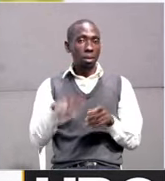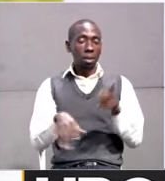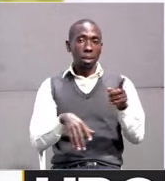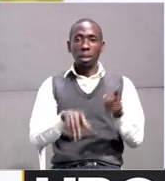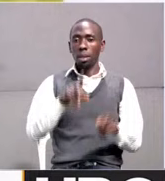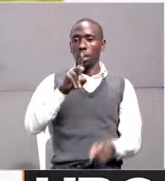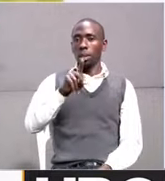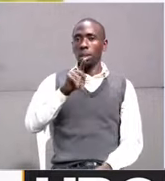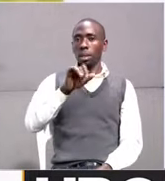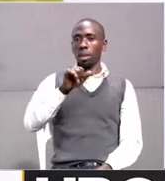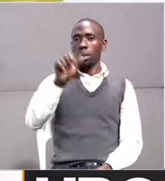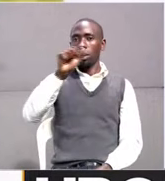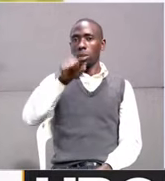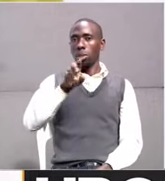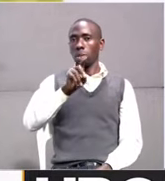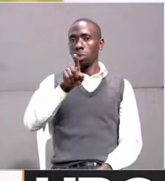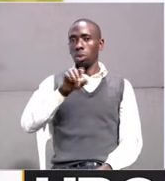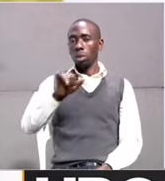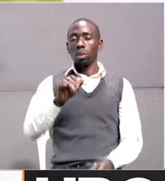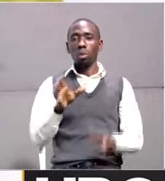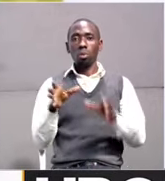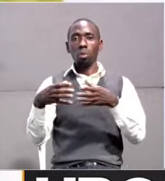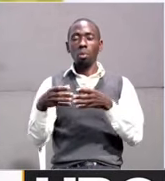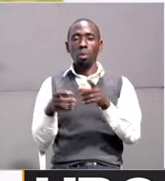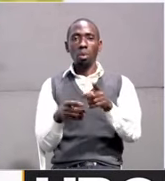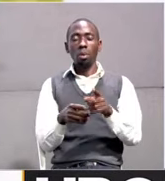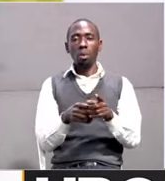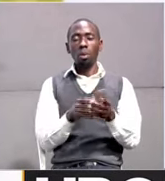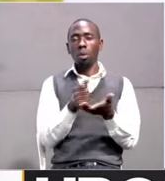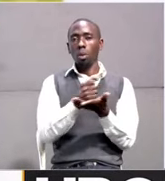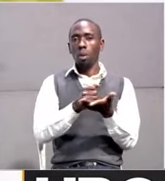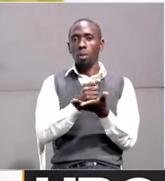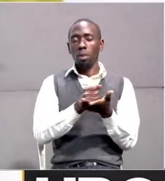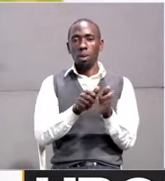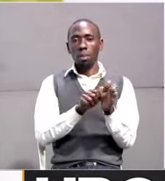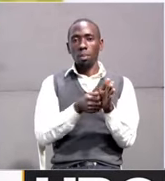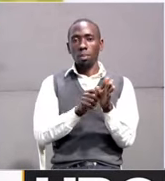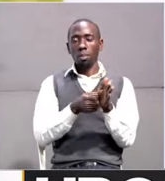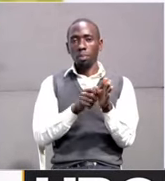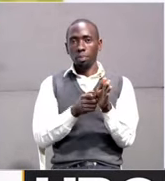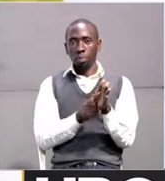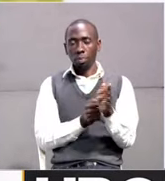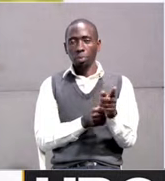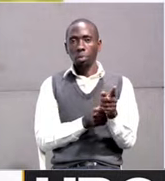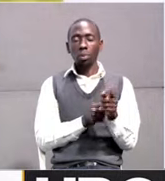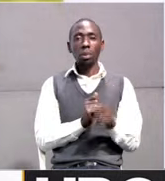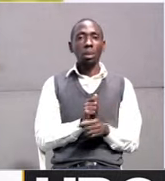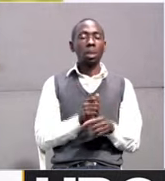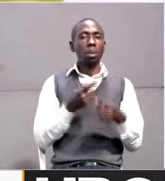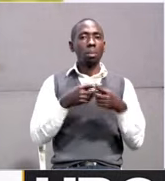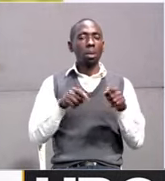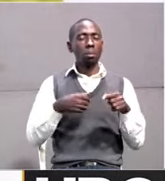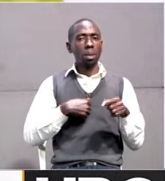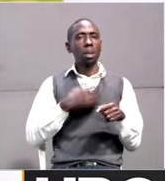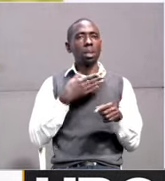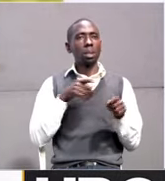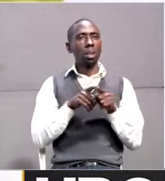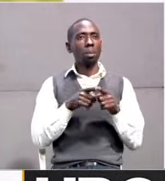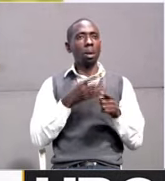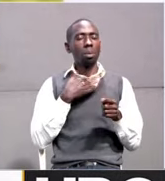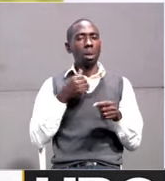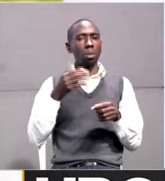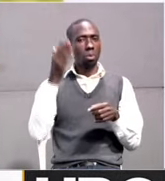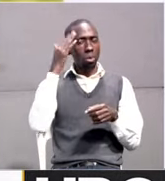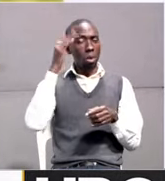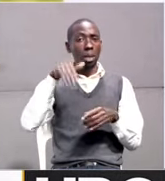group, part of the 2,300 families. But I want to know, next